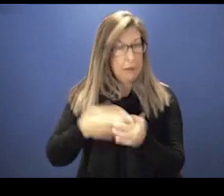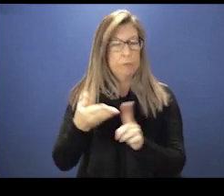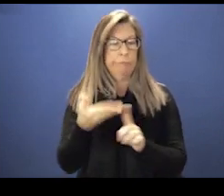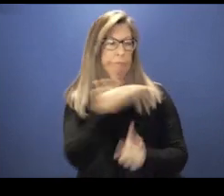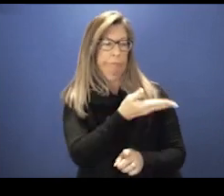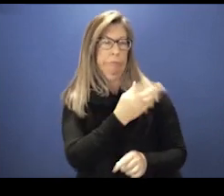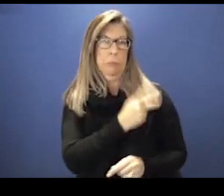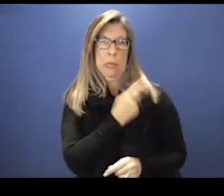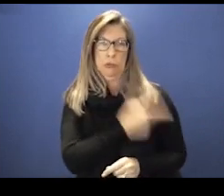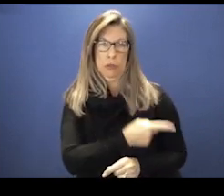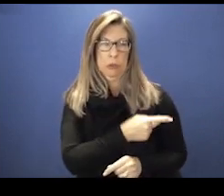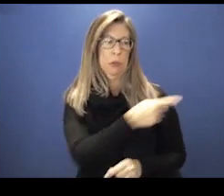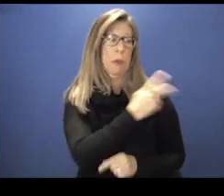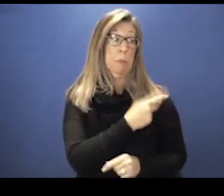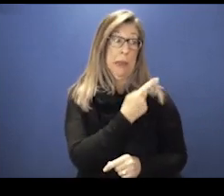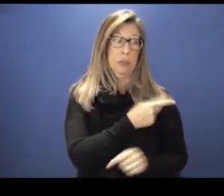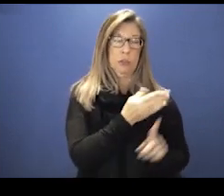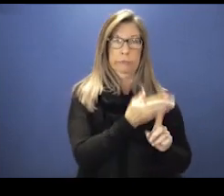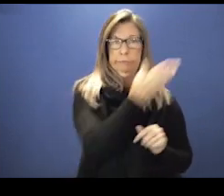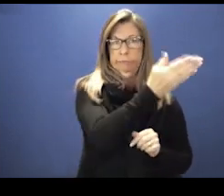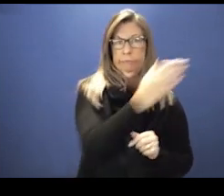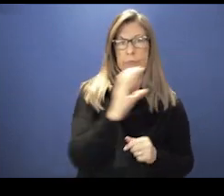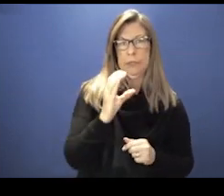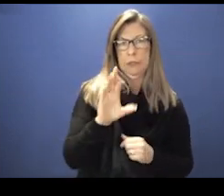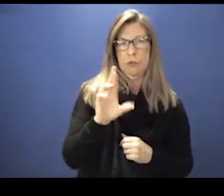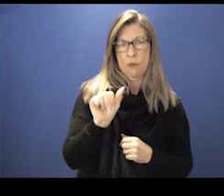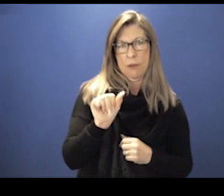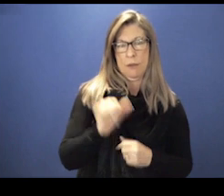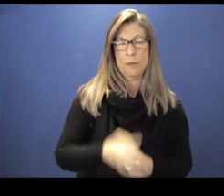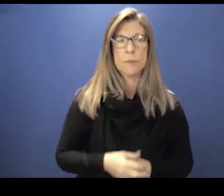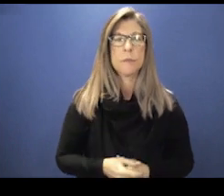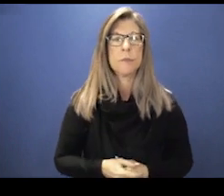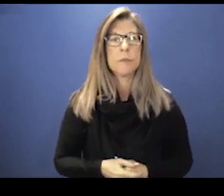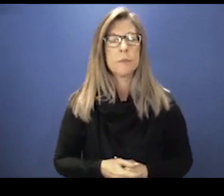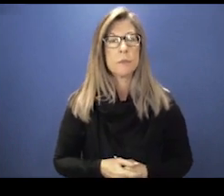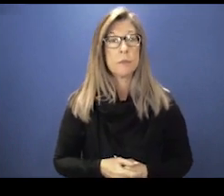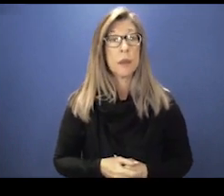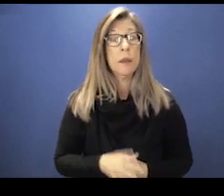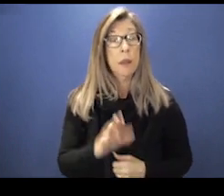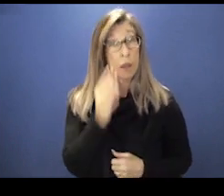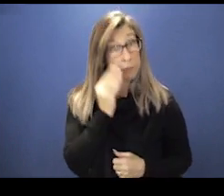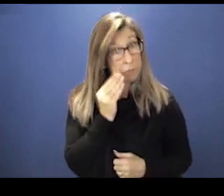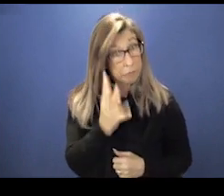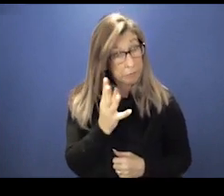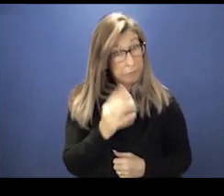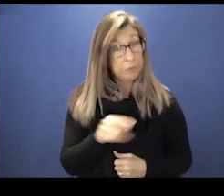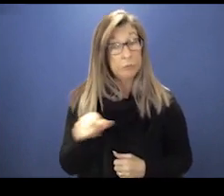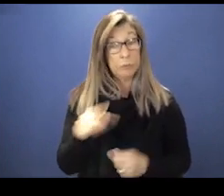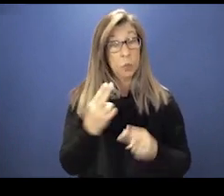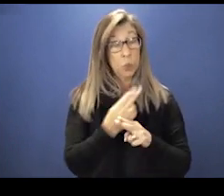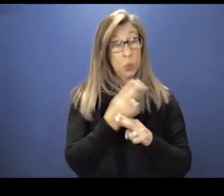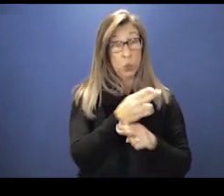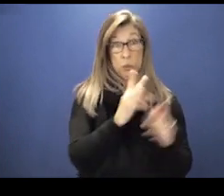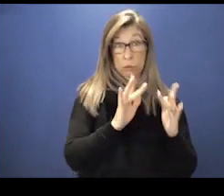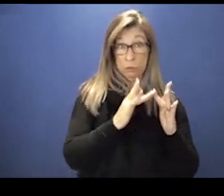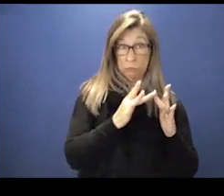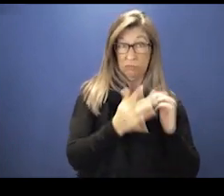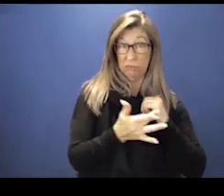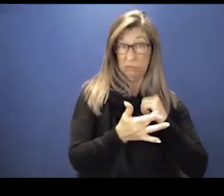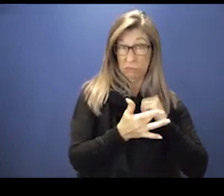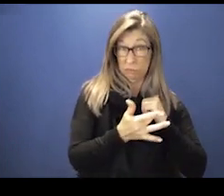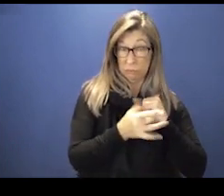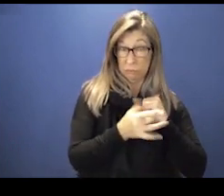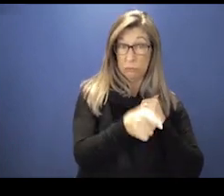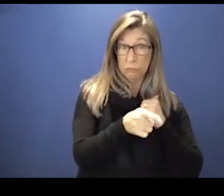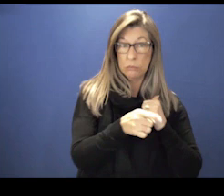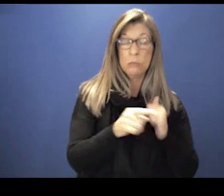to your patient to submit to the CRA. It's important to note that when the digital application is used,